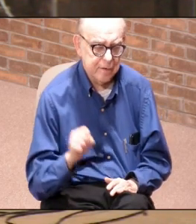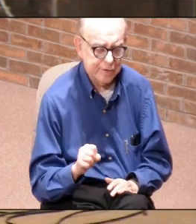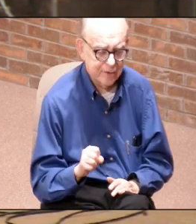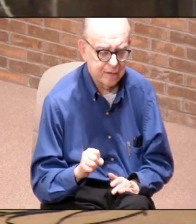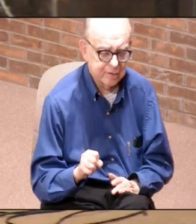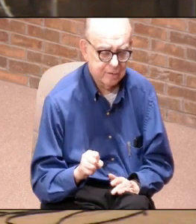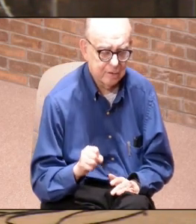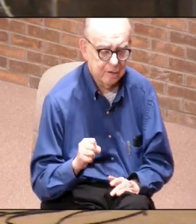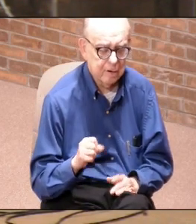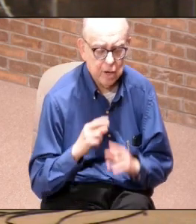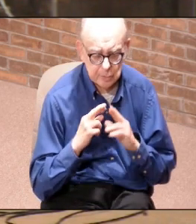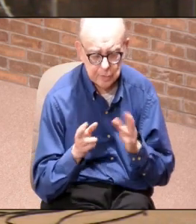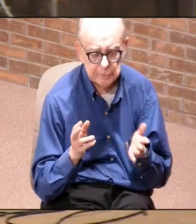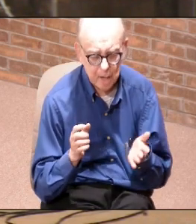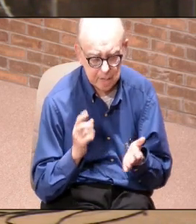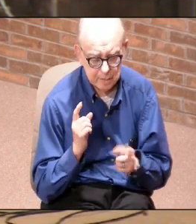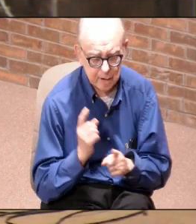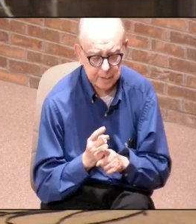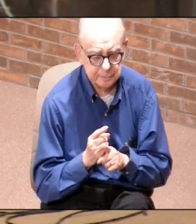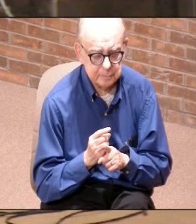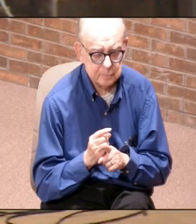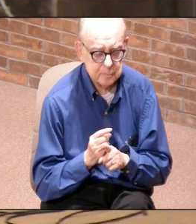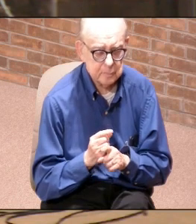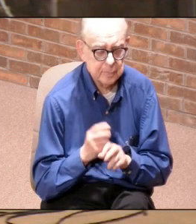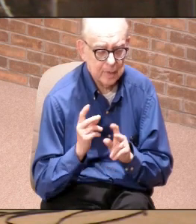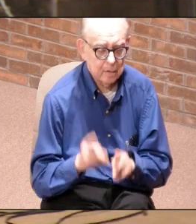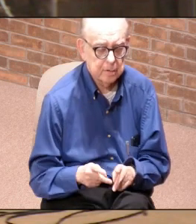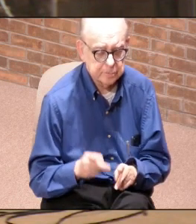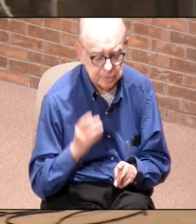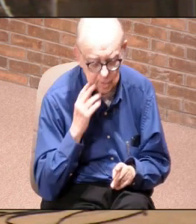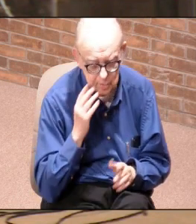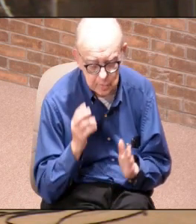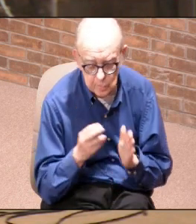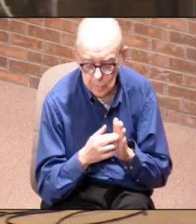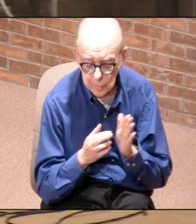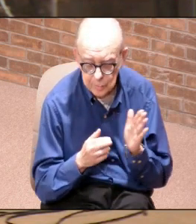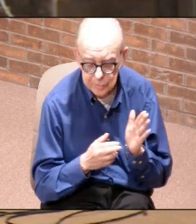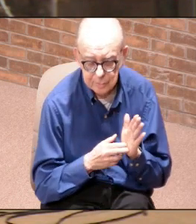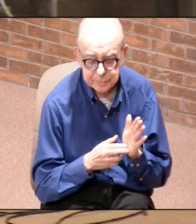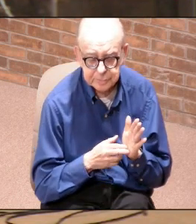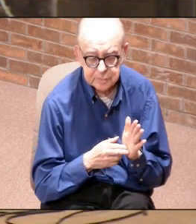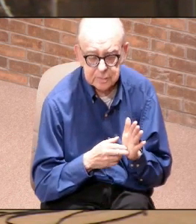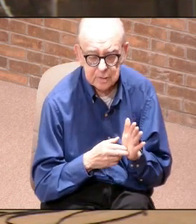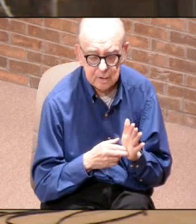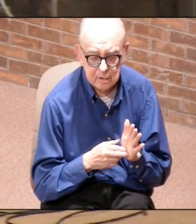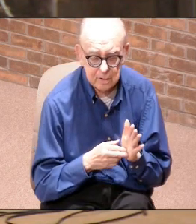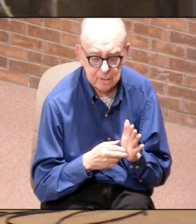Correct? Okay. So everybody knows how the rules go.